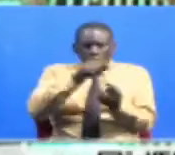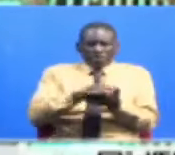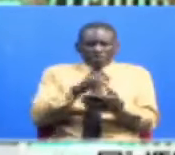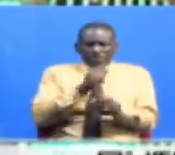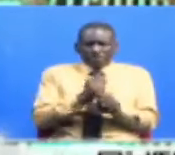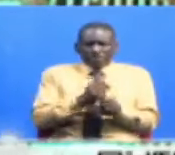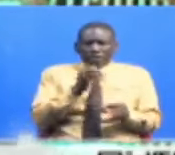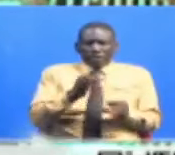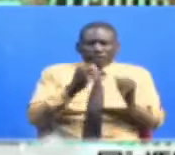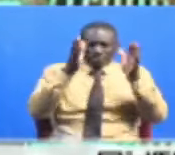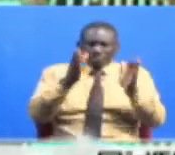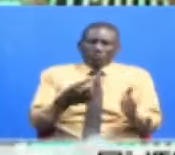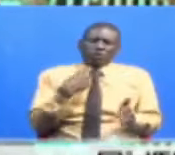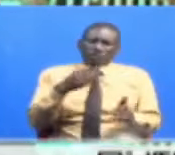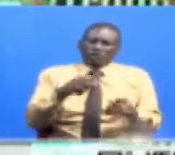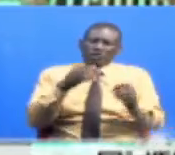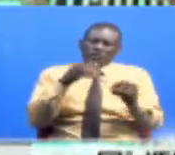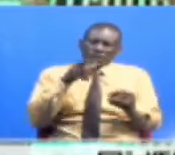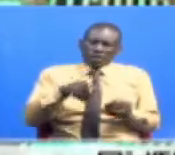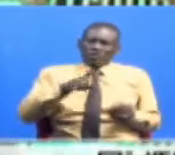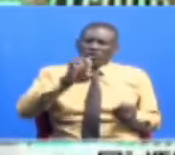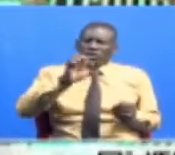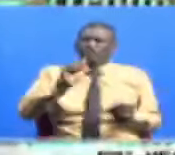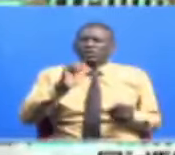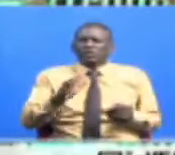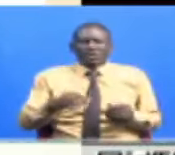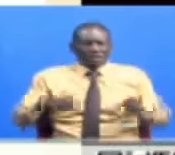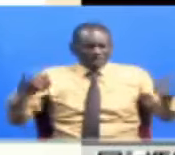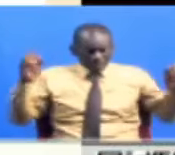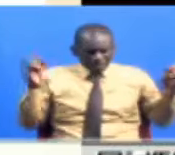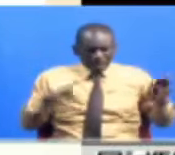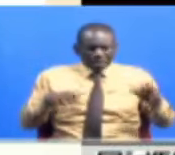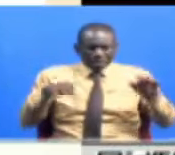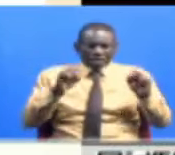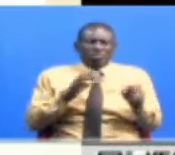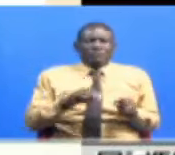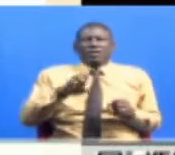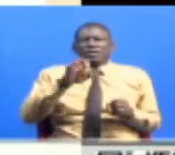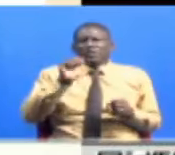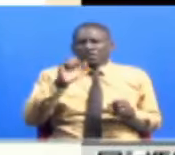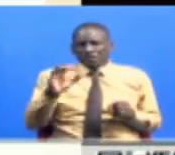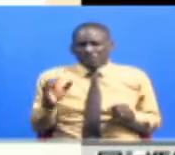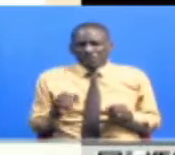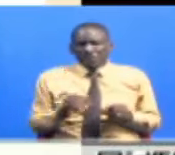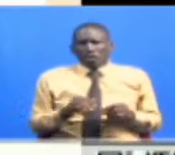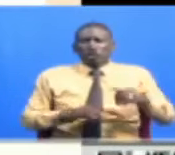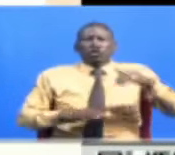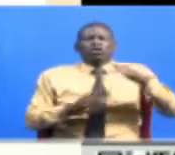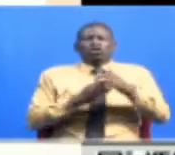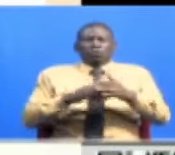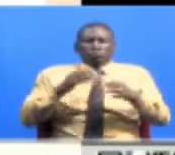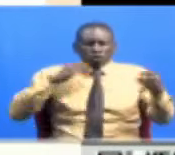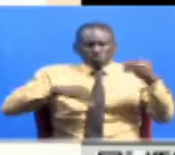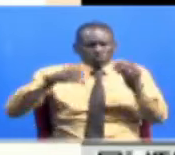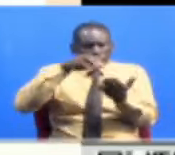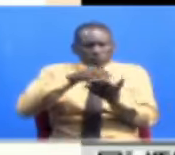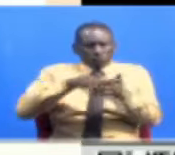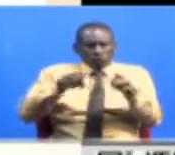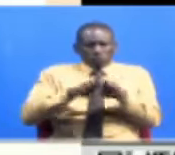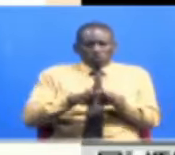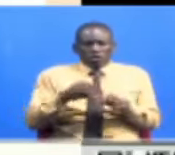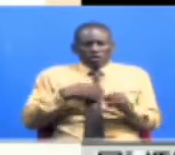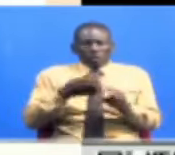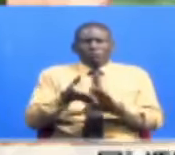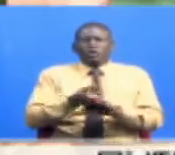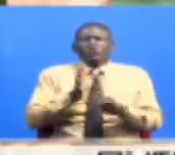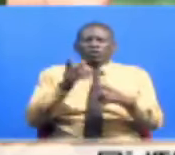that happens and somebody says it is ESCC, there is no doubt that indeed it is. Different high-profile graft cases, however,